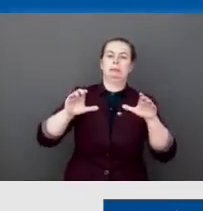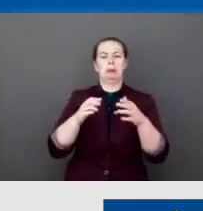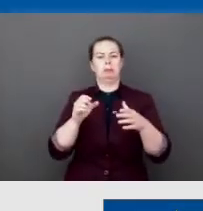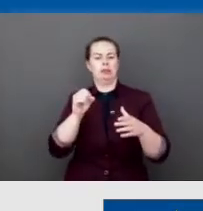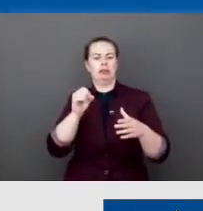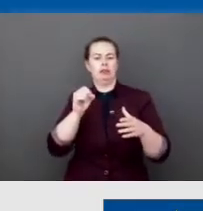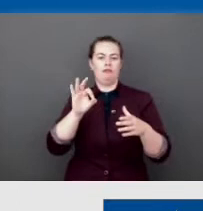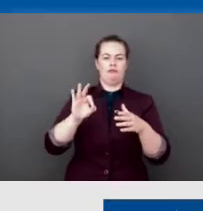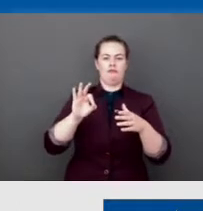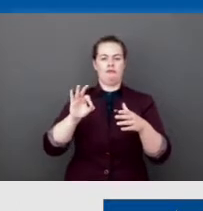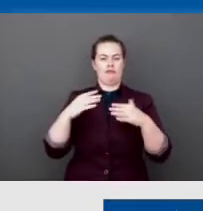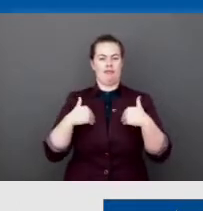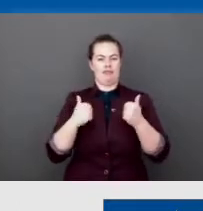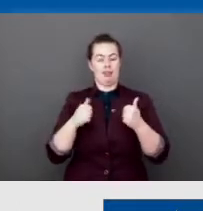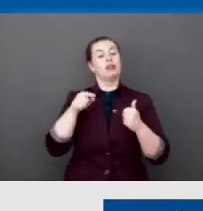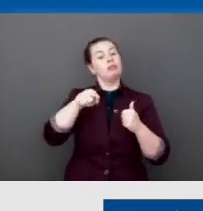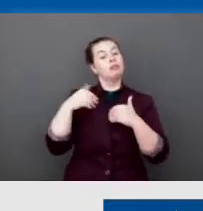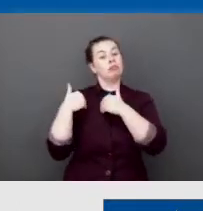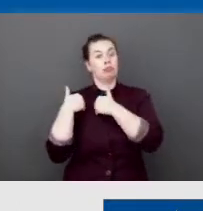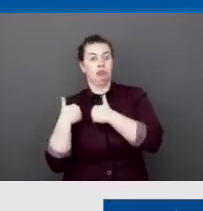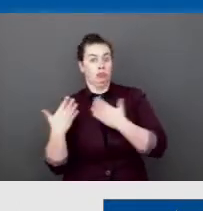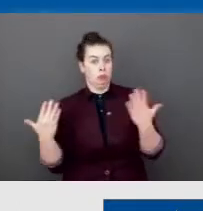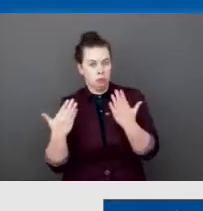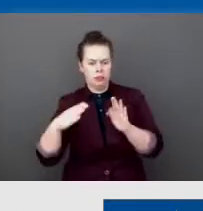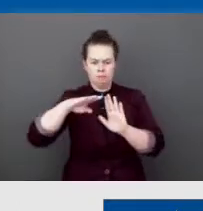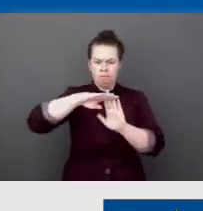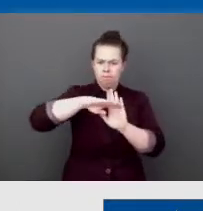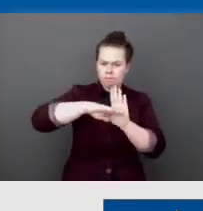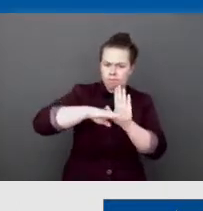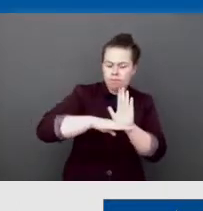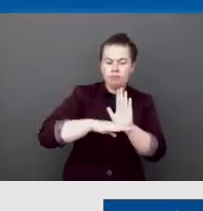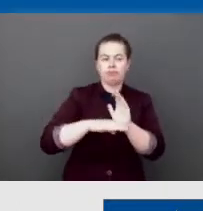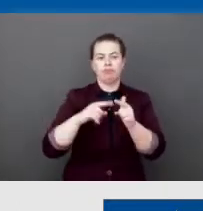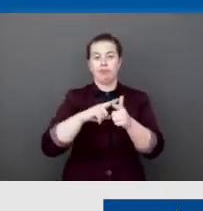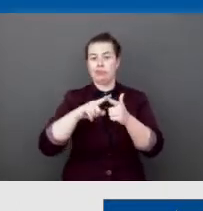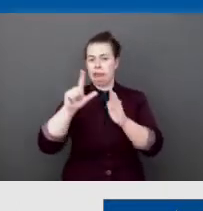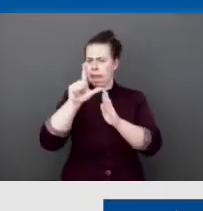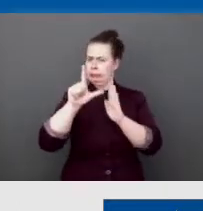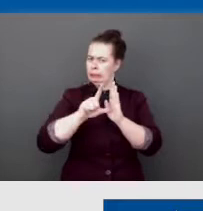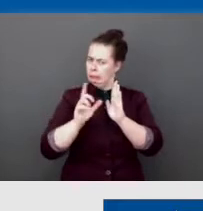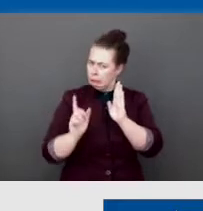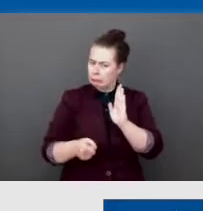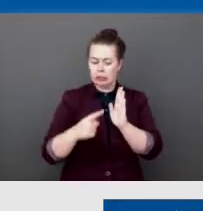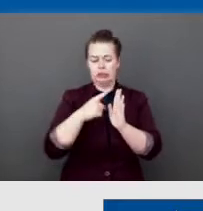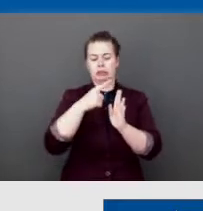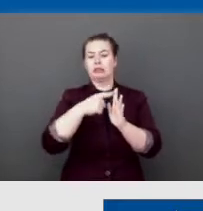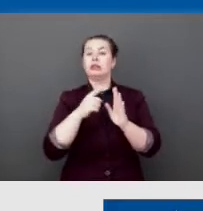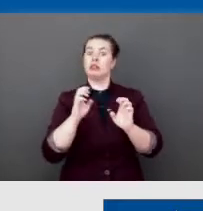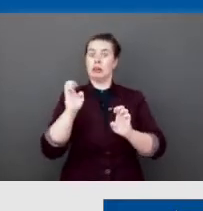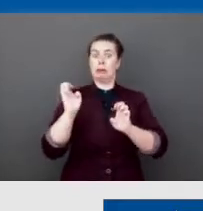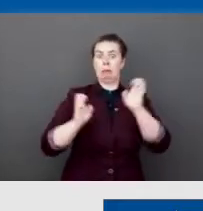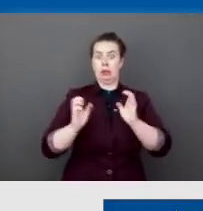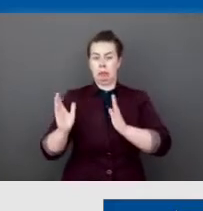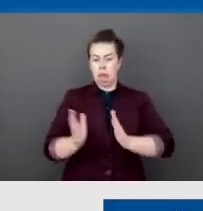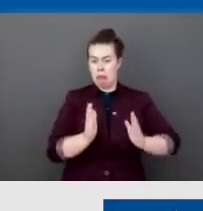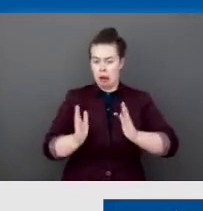and they're responsible for all regulations, legislation, guidelines, implementing National Institute of Clinical Excellence